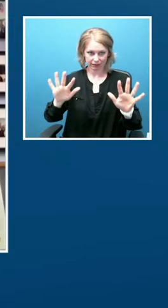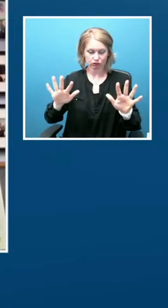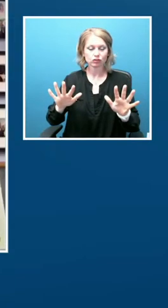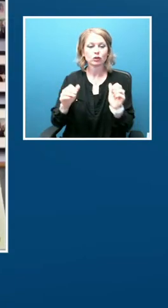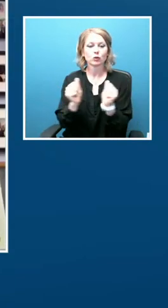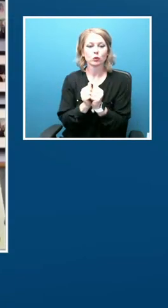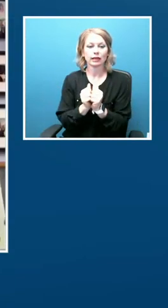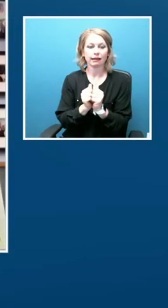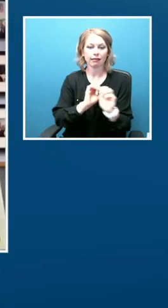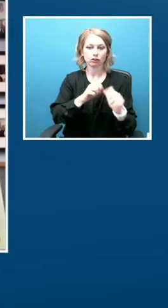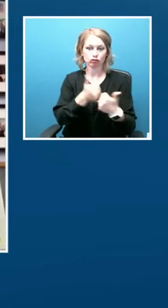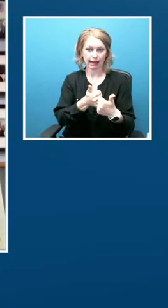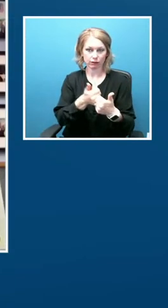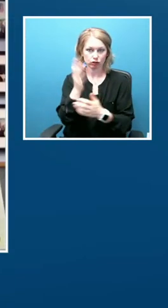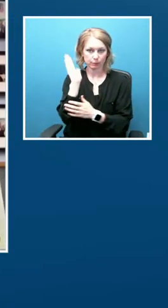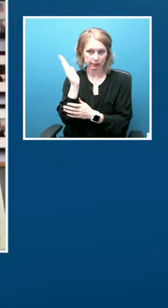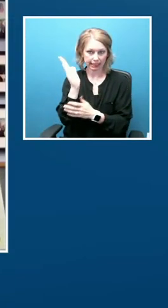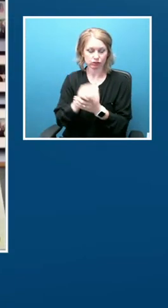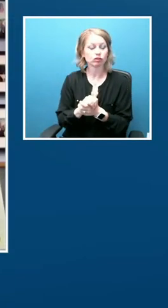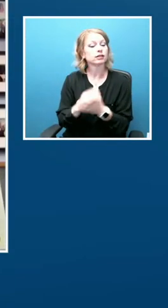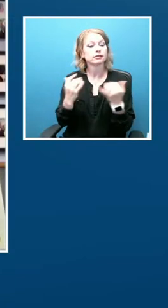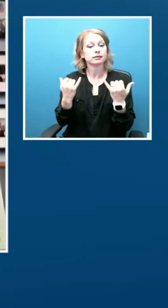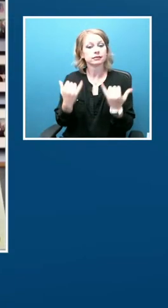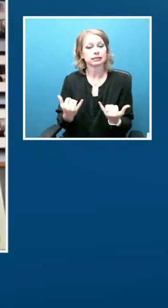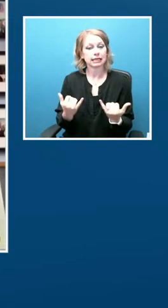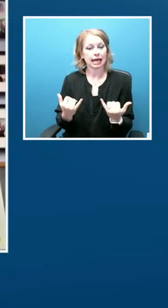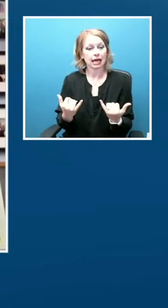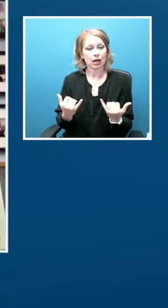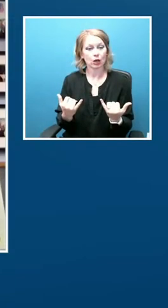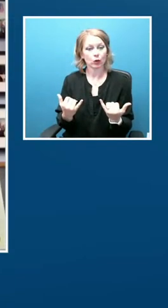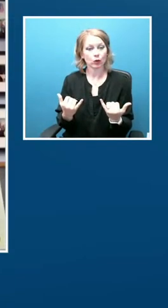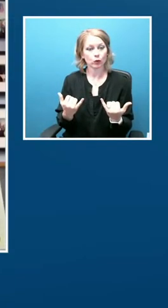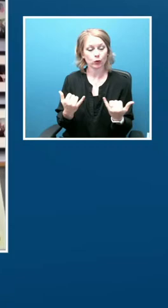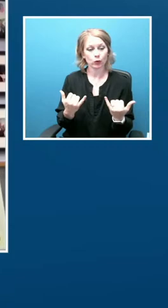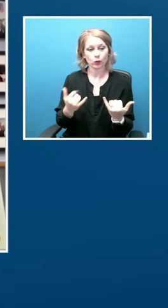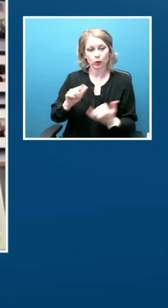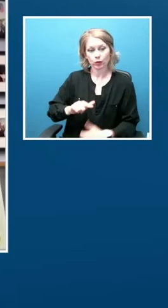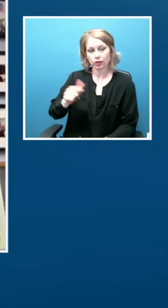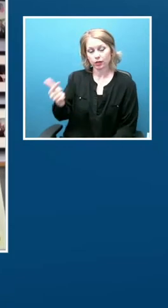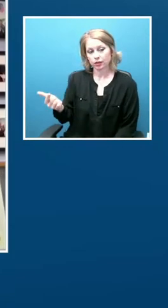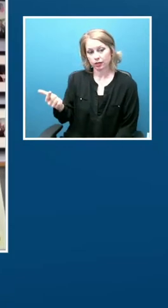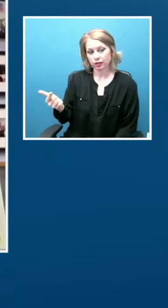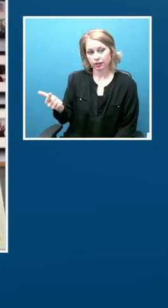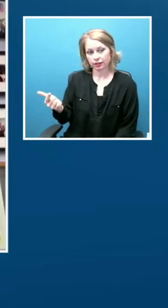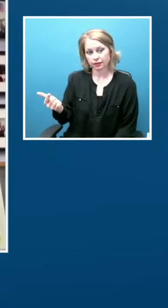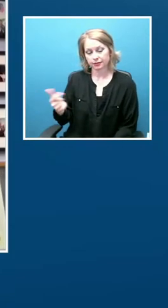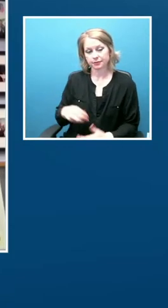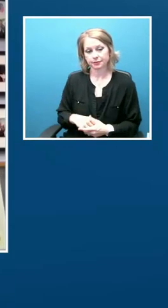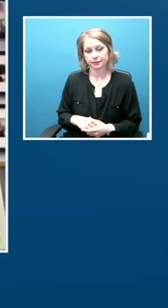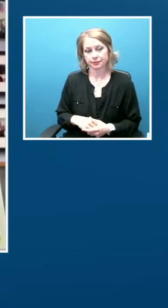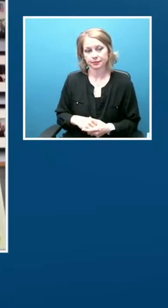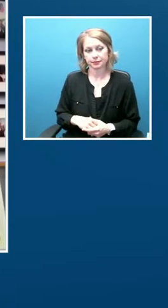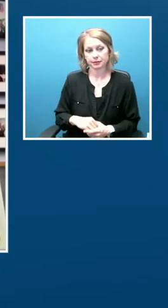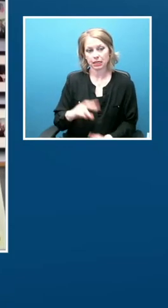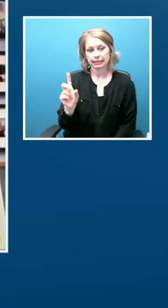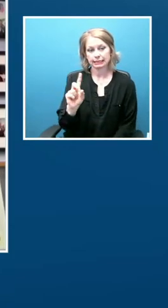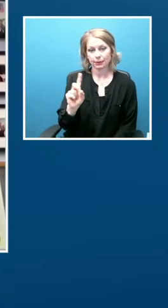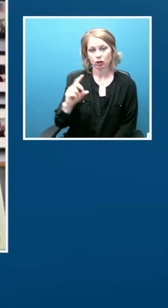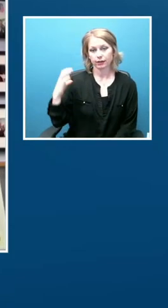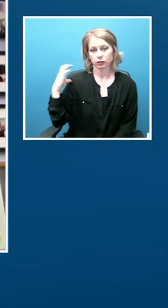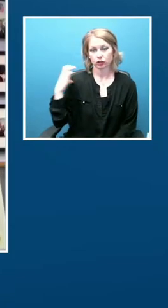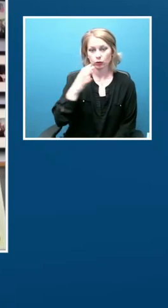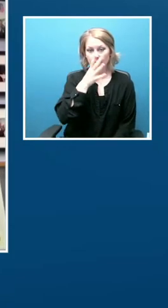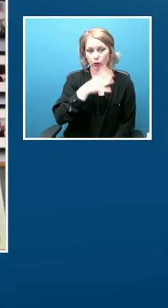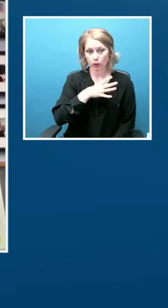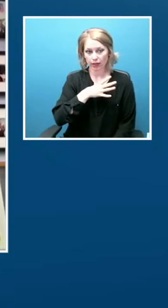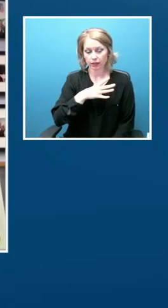presentation. I would now recognize West Virginia State Democratic Chairwoman